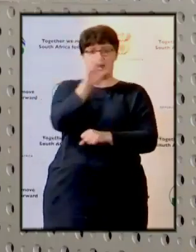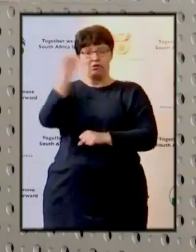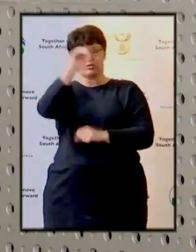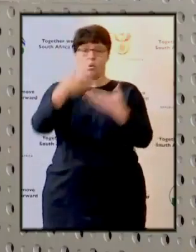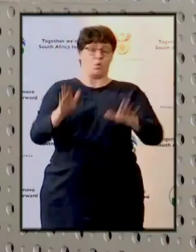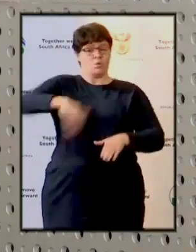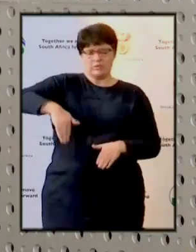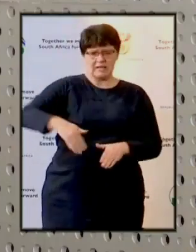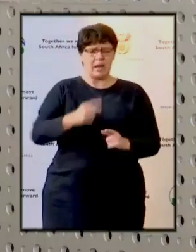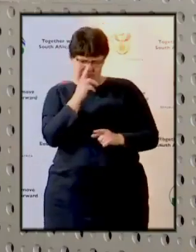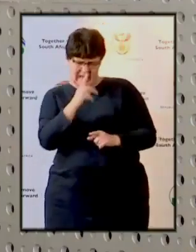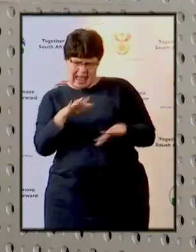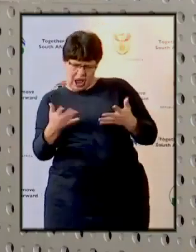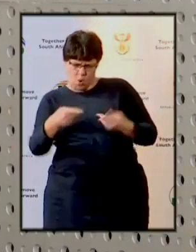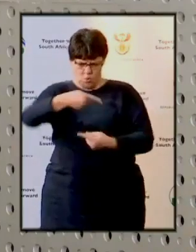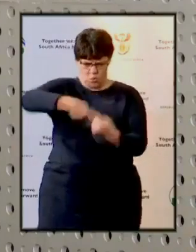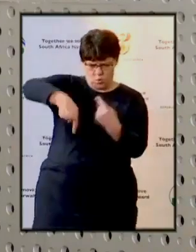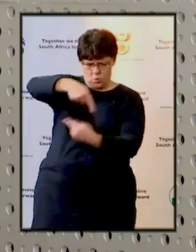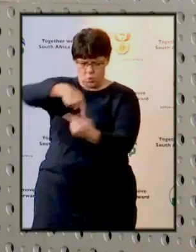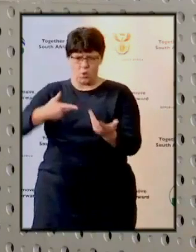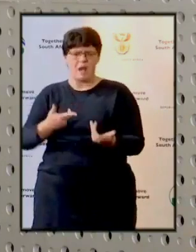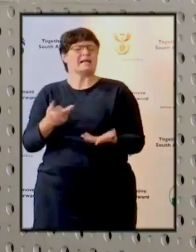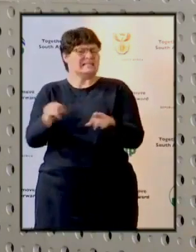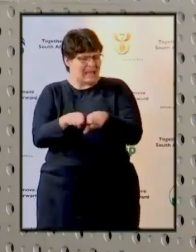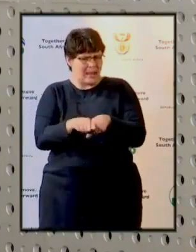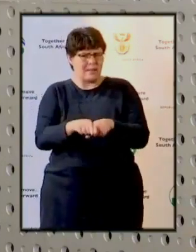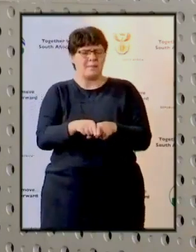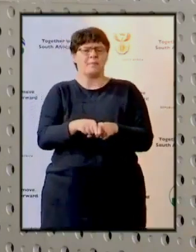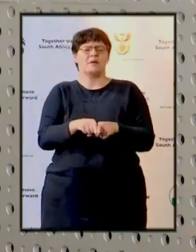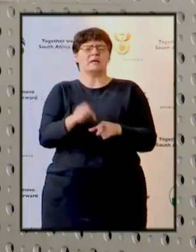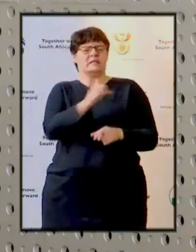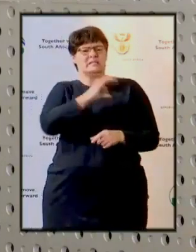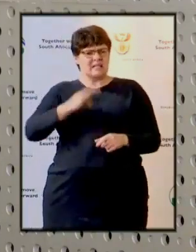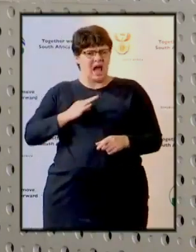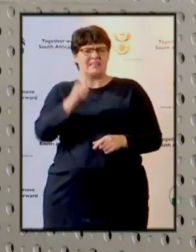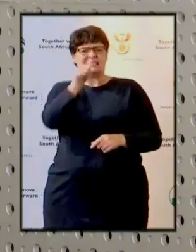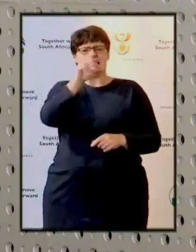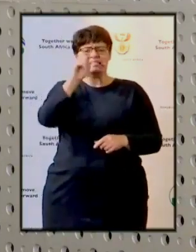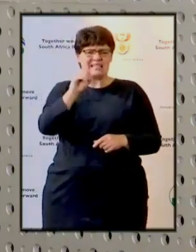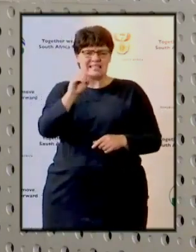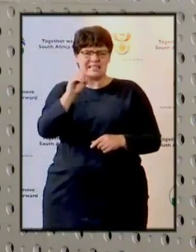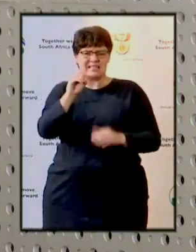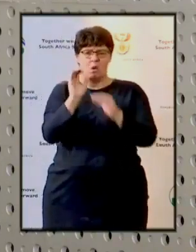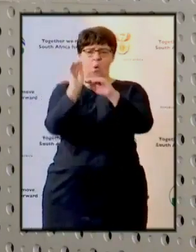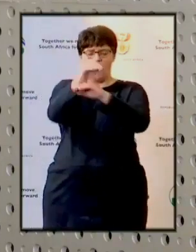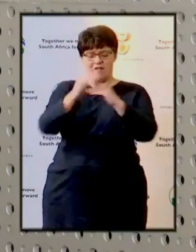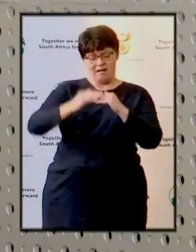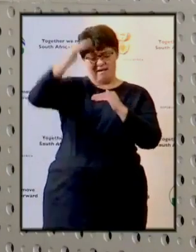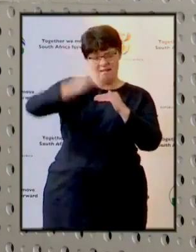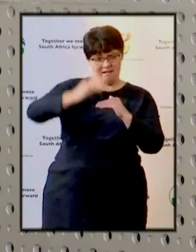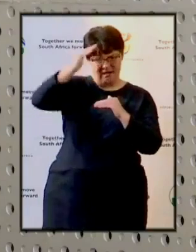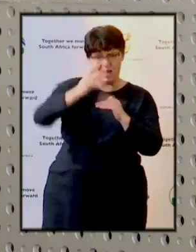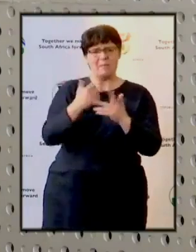involving employees who are age 60 or over, so that they are able to work from home, to look at